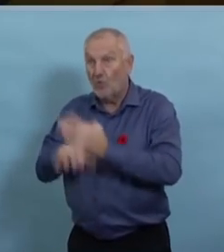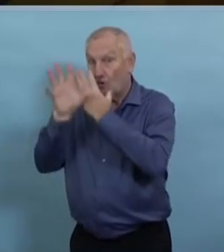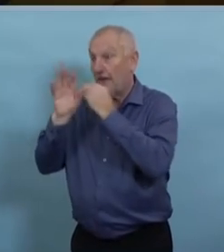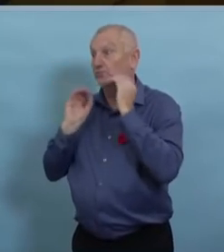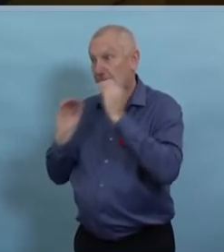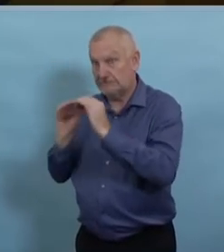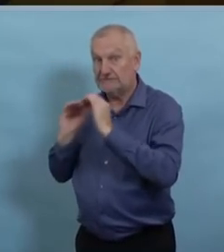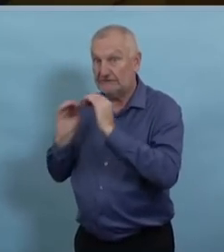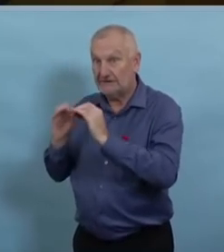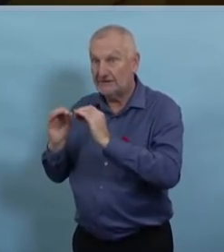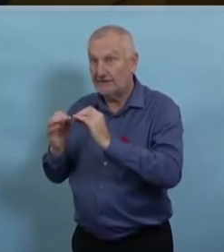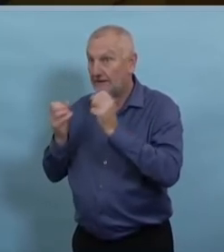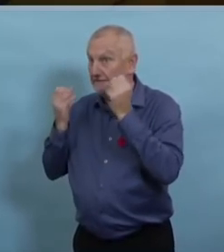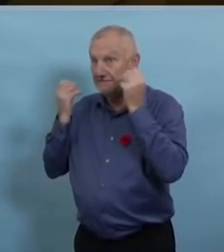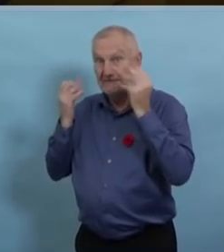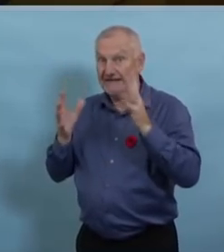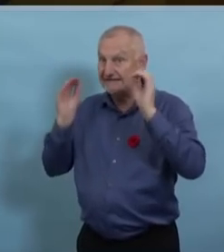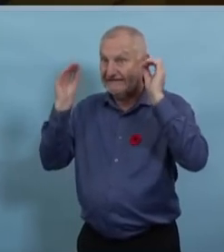to